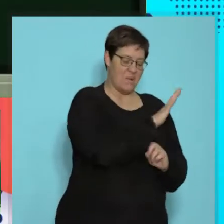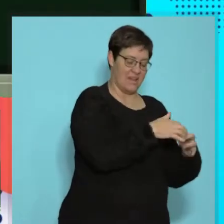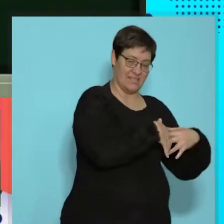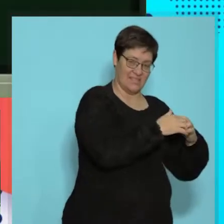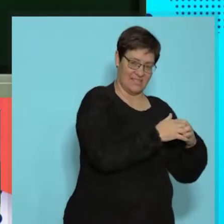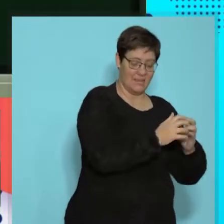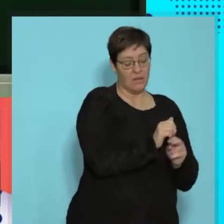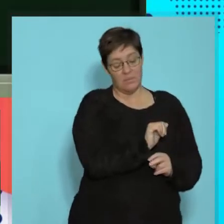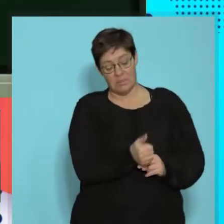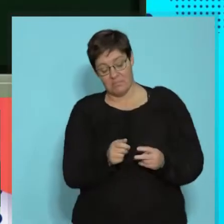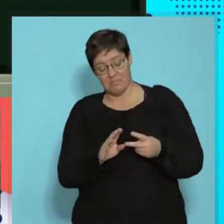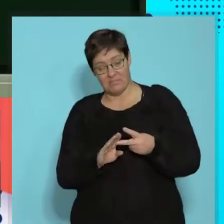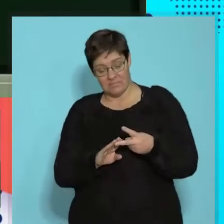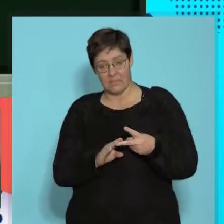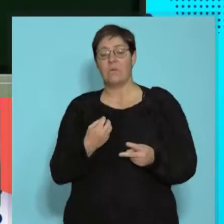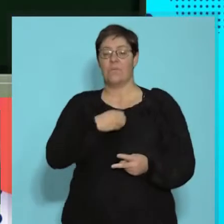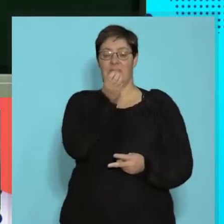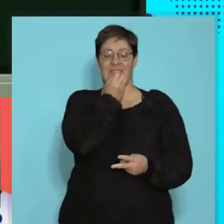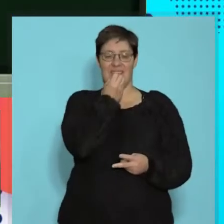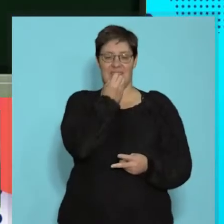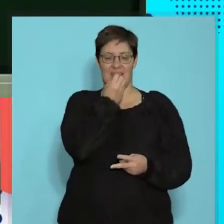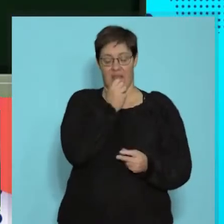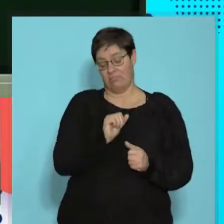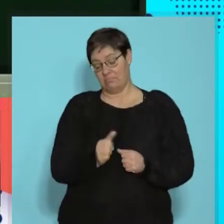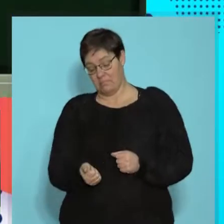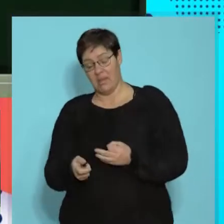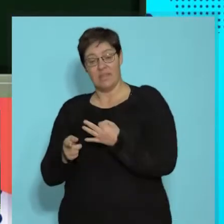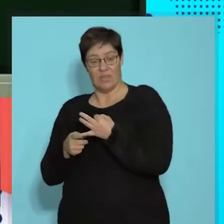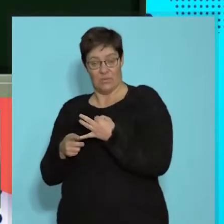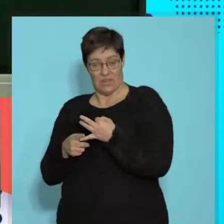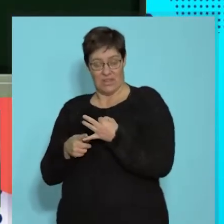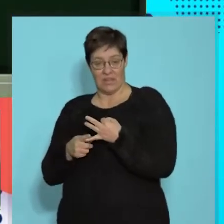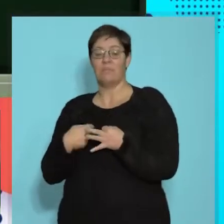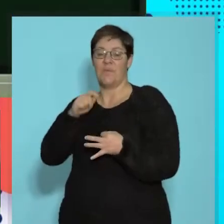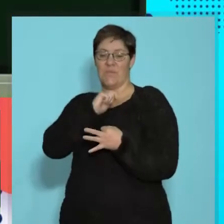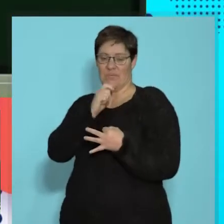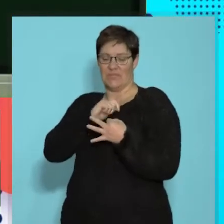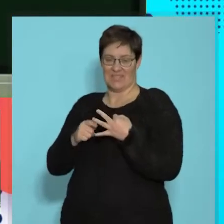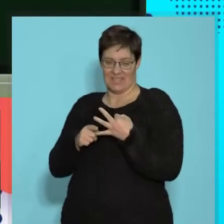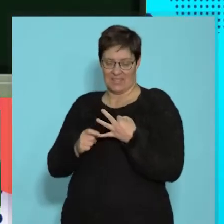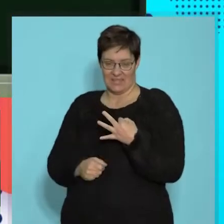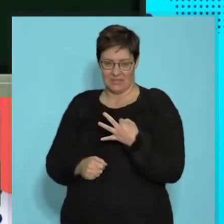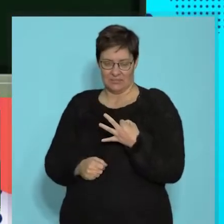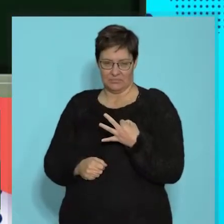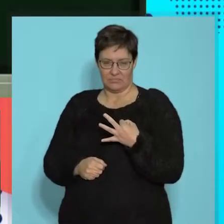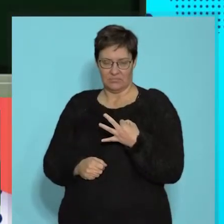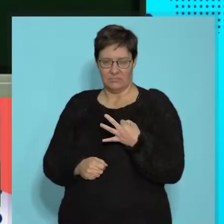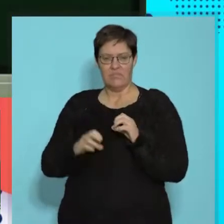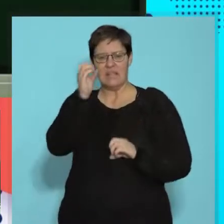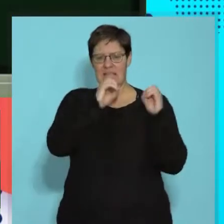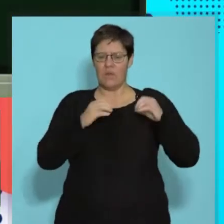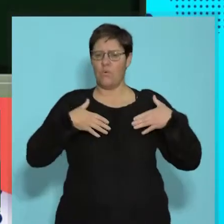plants make it. Chapter 2, we eat it. Chapter 3, we use it. Now, what is